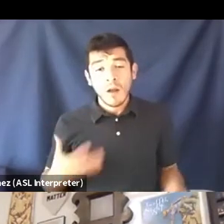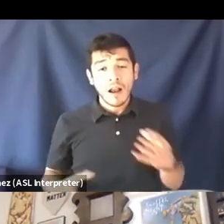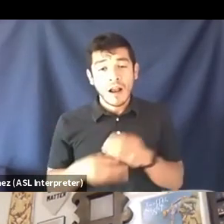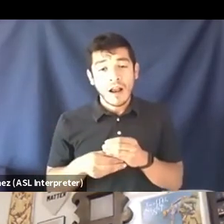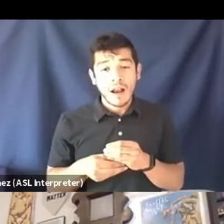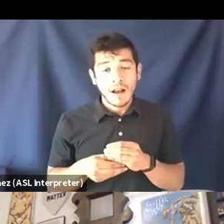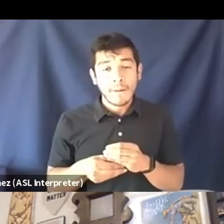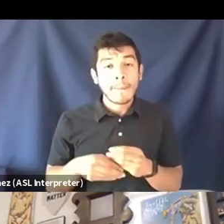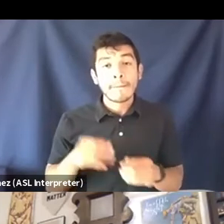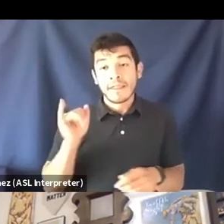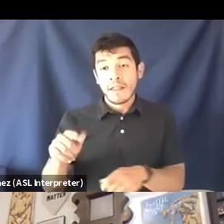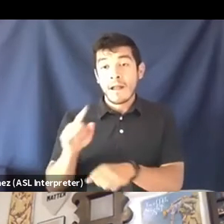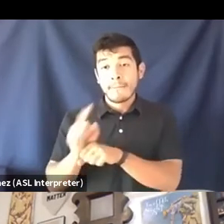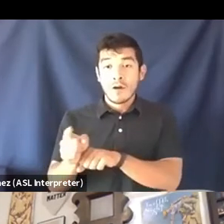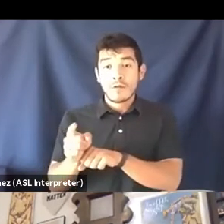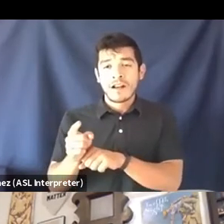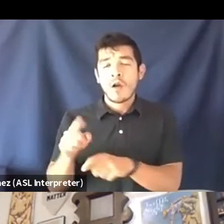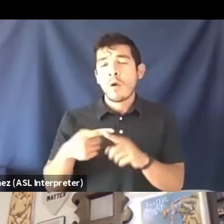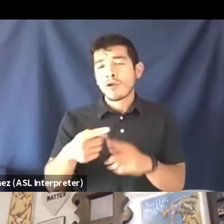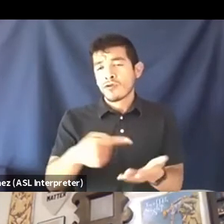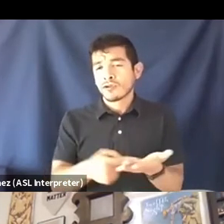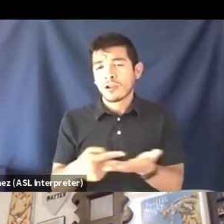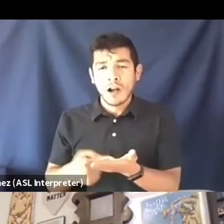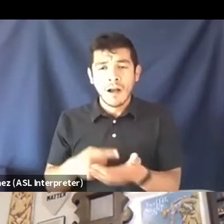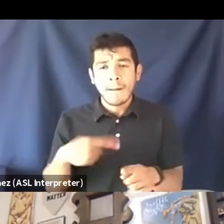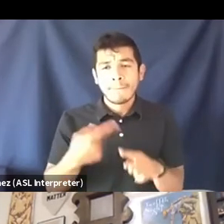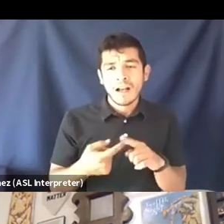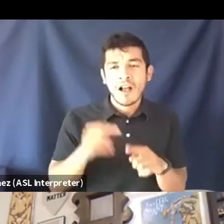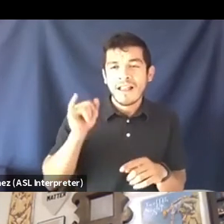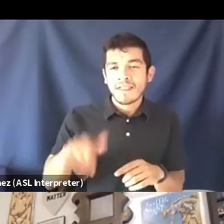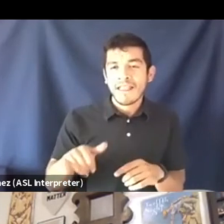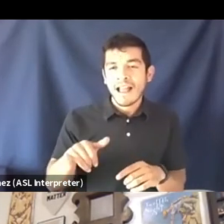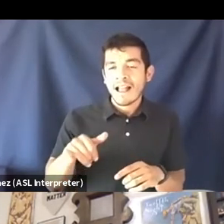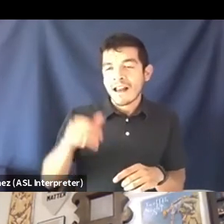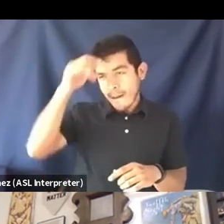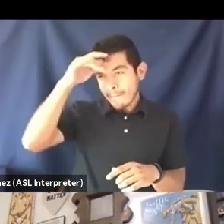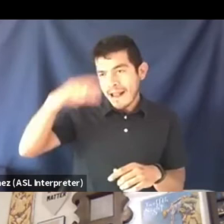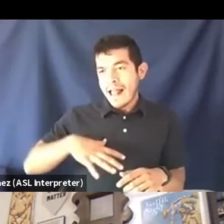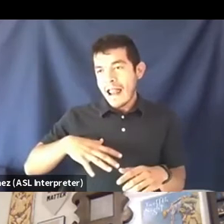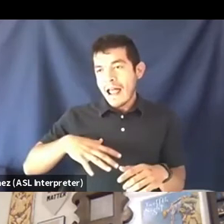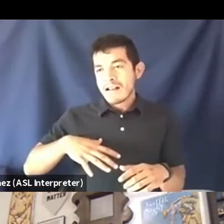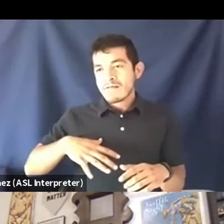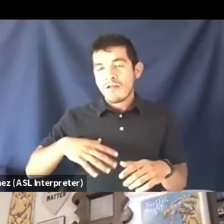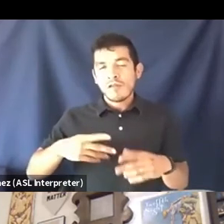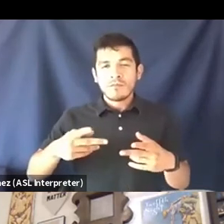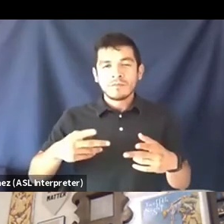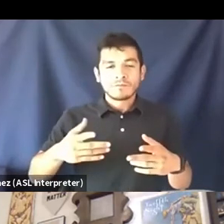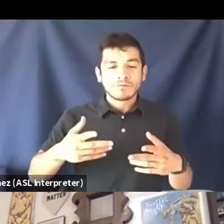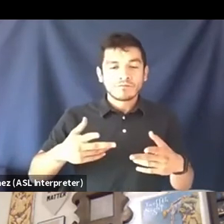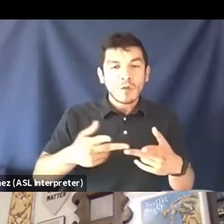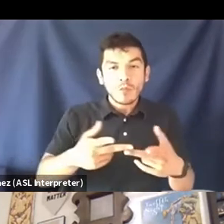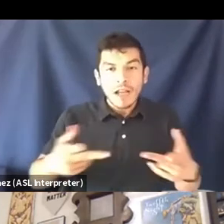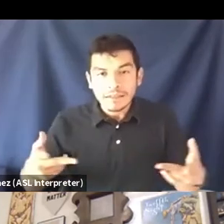when you were talking about just that male presence and how I was